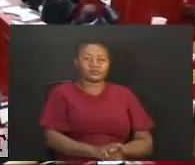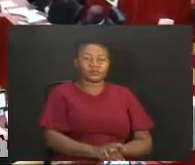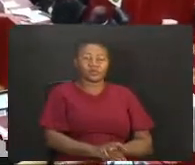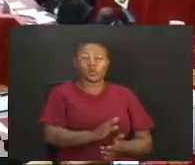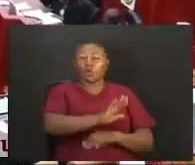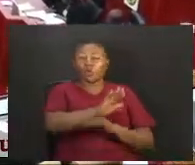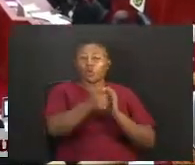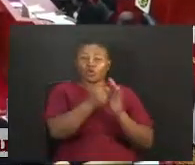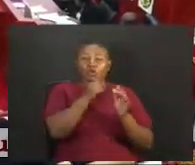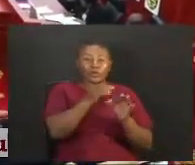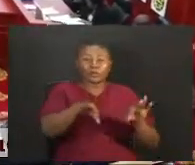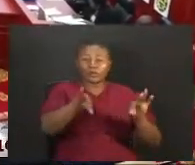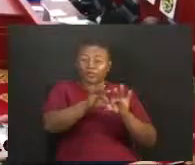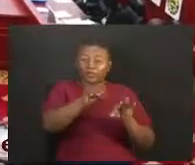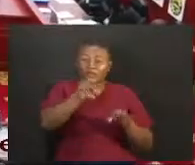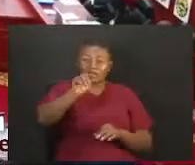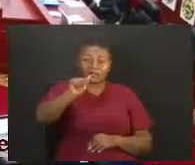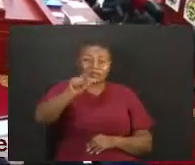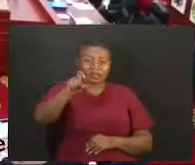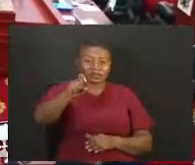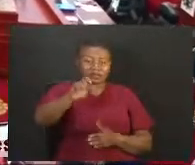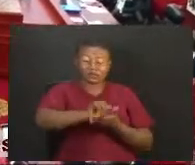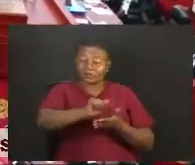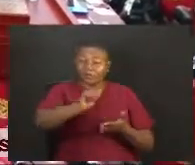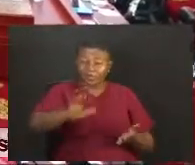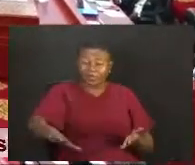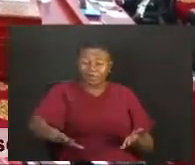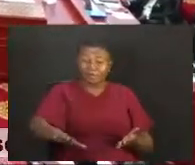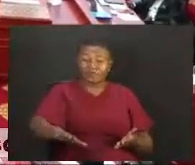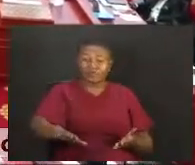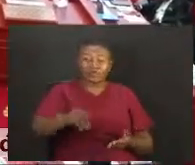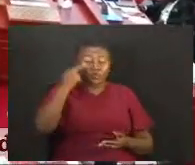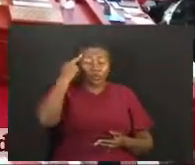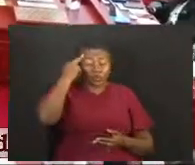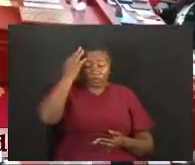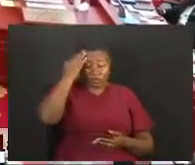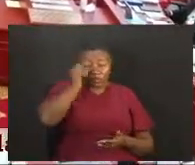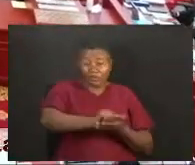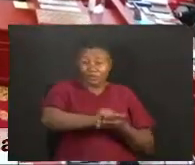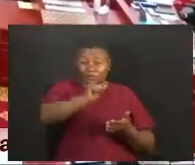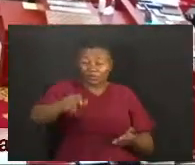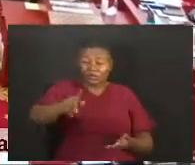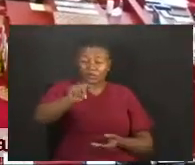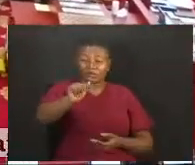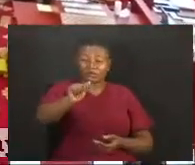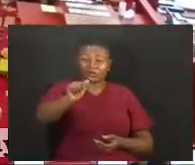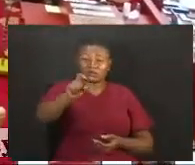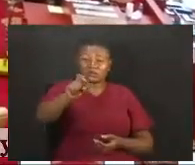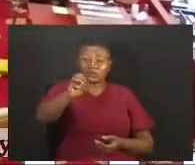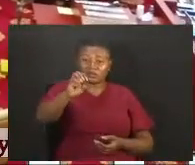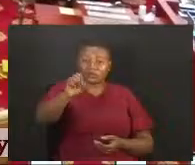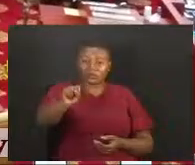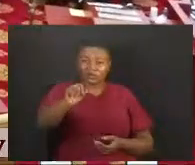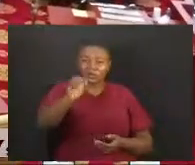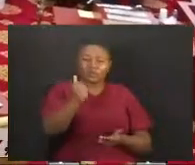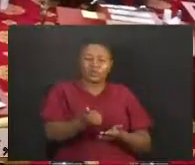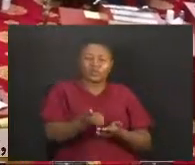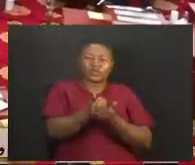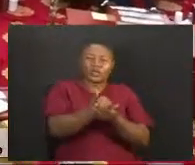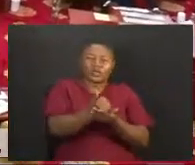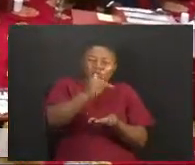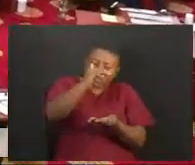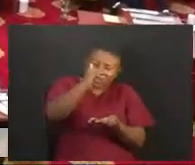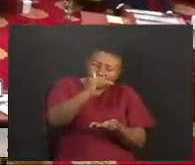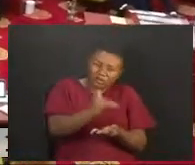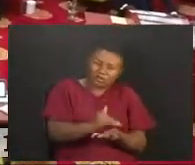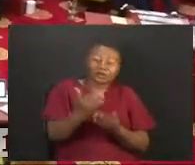Mr. Speaker, the removal of these taxes will ease the burden on households